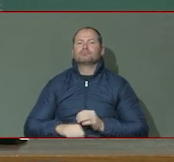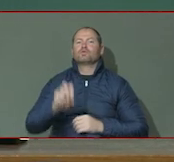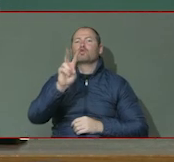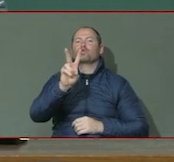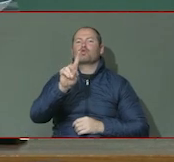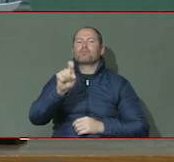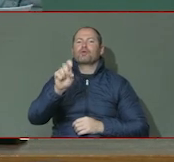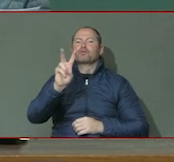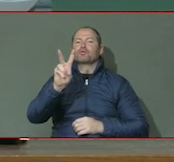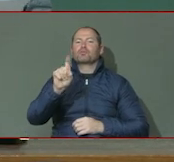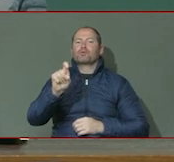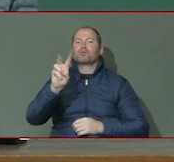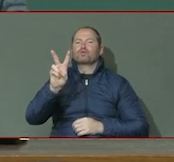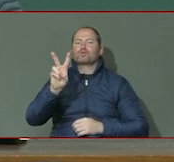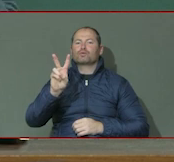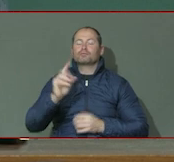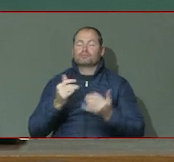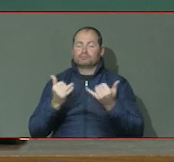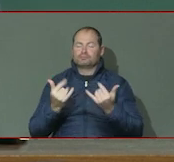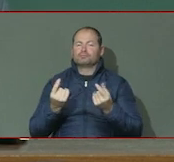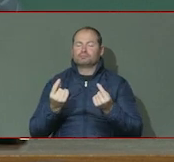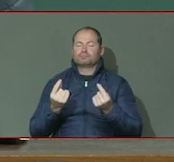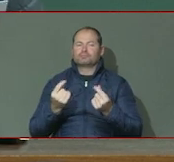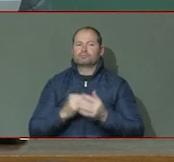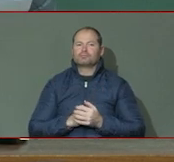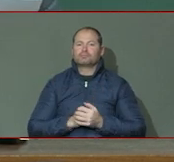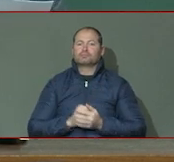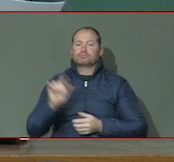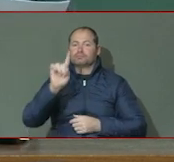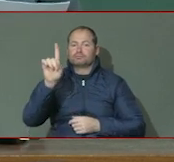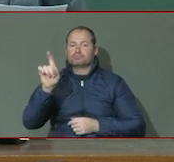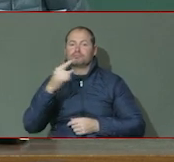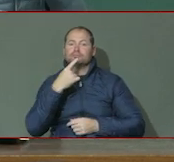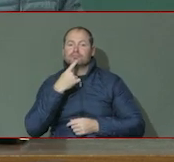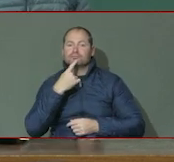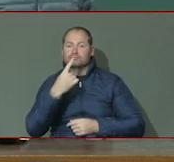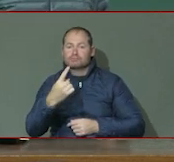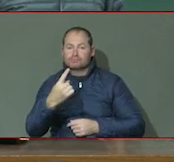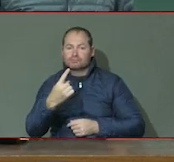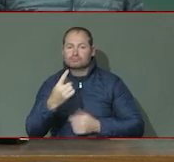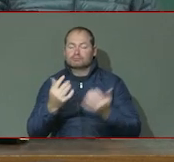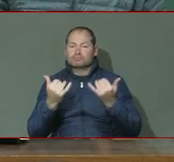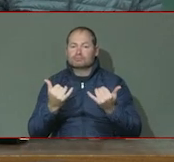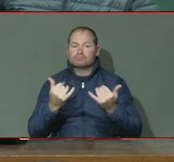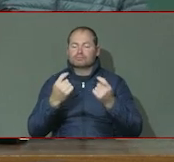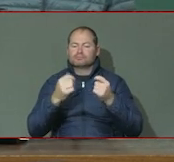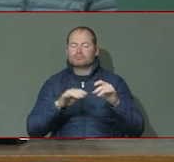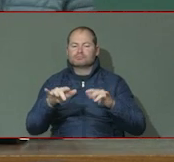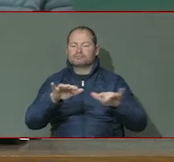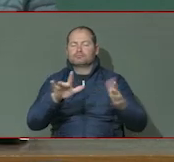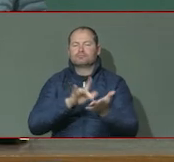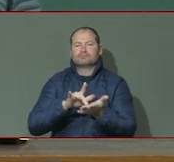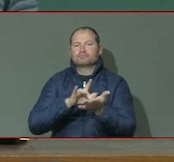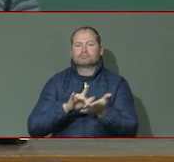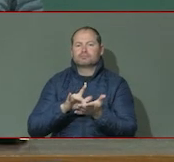(2.2.2). Now remember here, they say calculate the following amounts for the cash flow statement. So they don't give